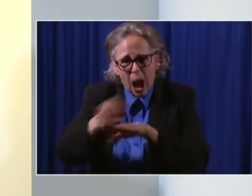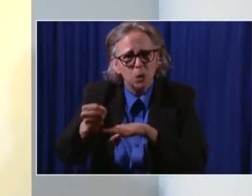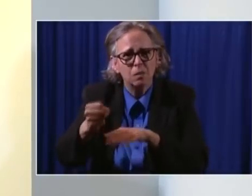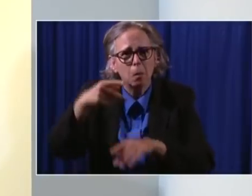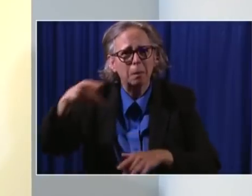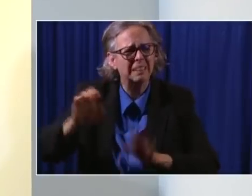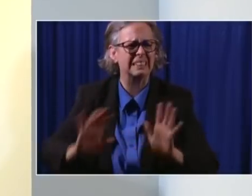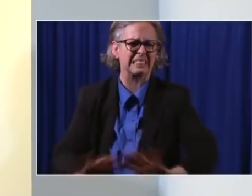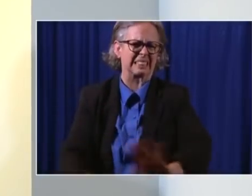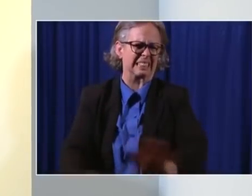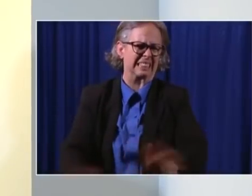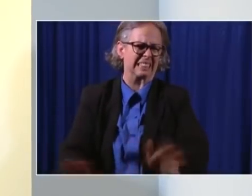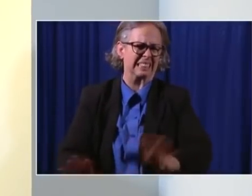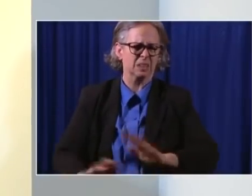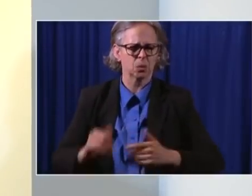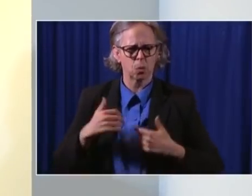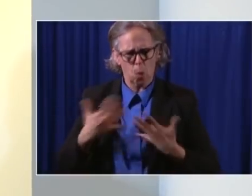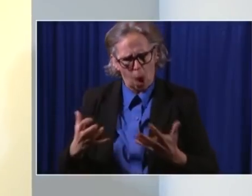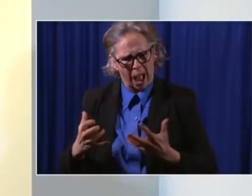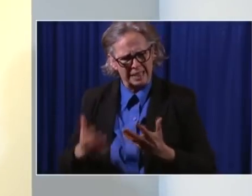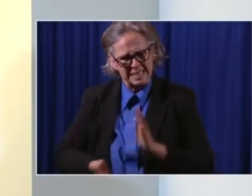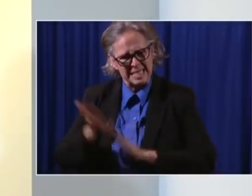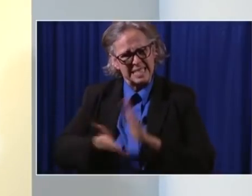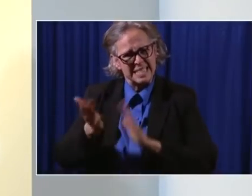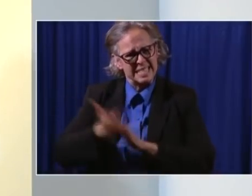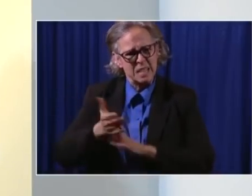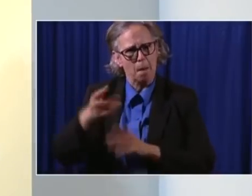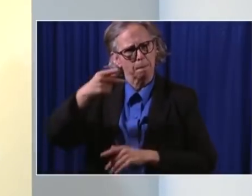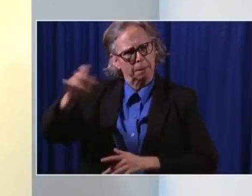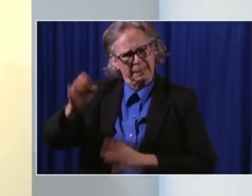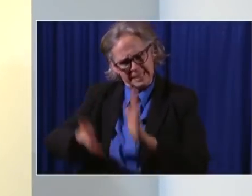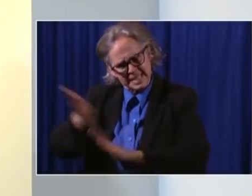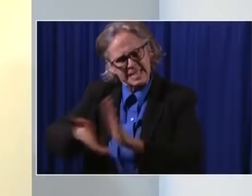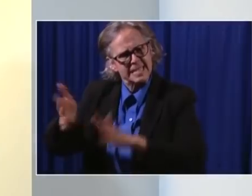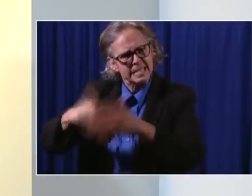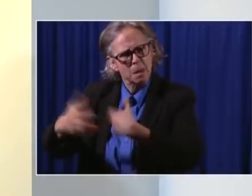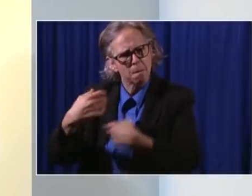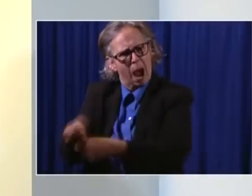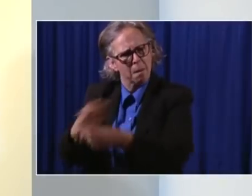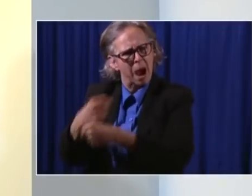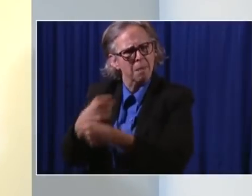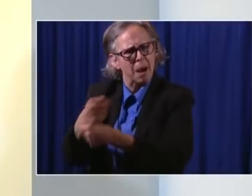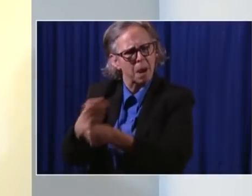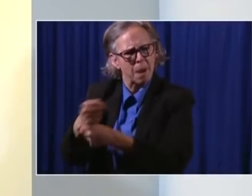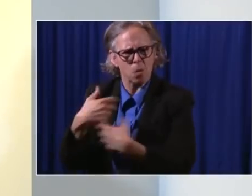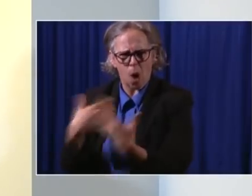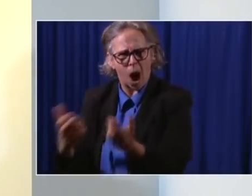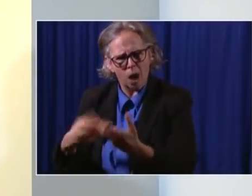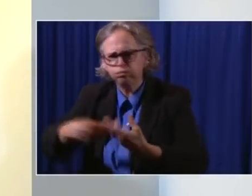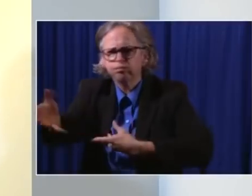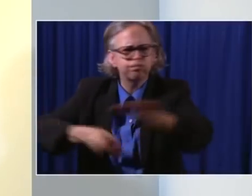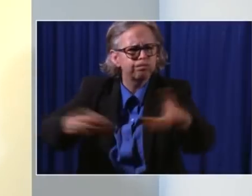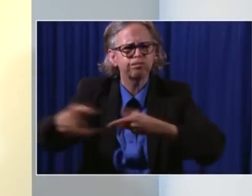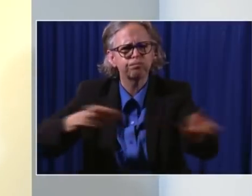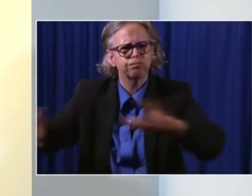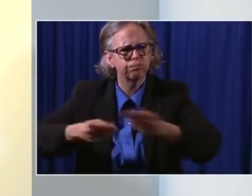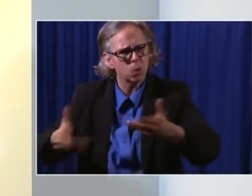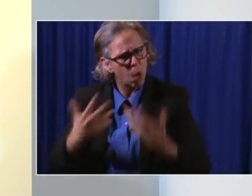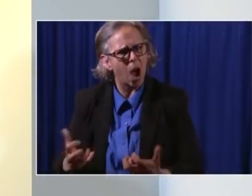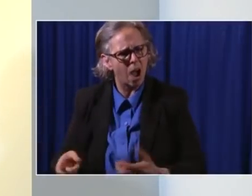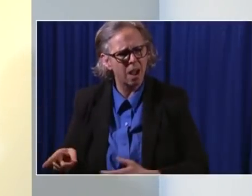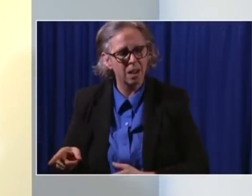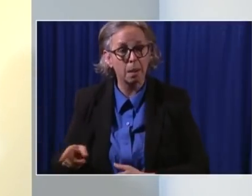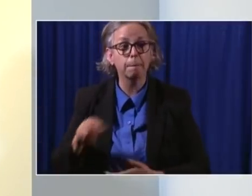our state so that those businesses can supply other places, but also mostly so that they can help make sure